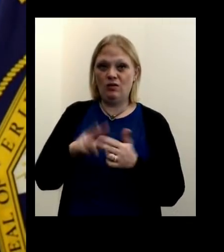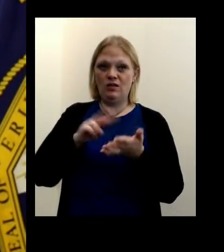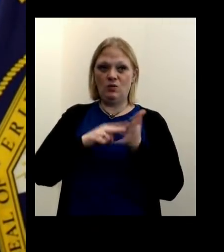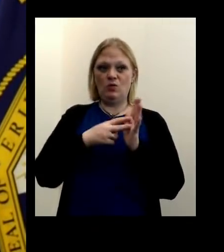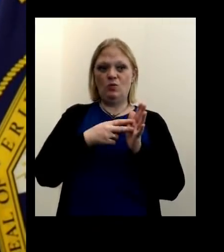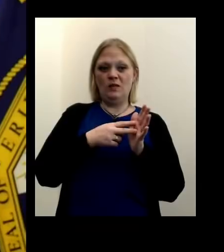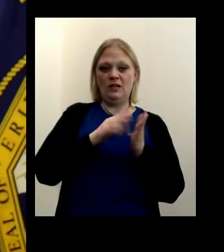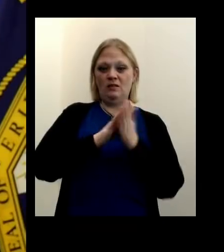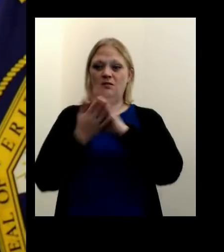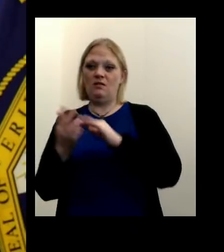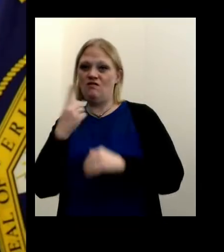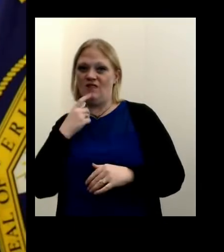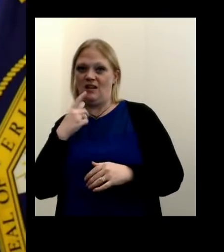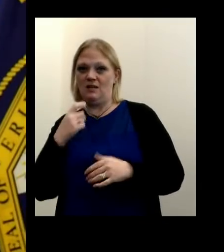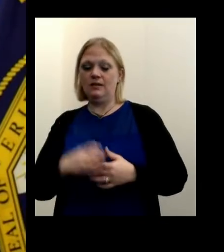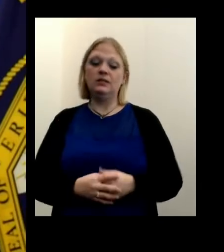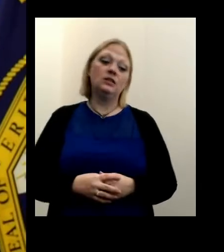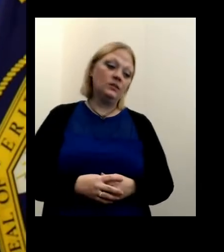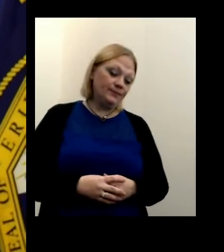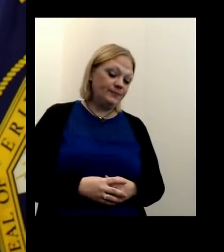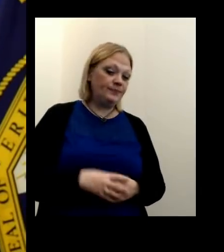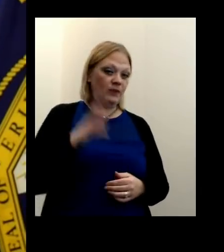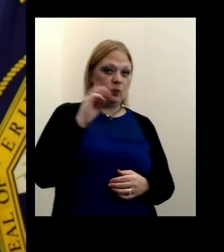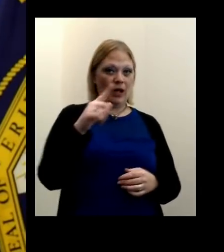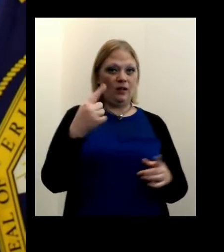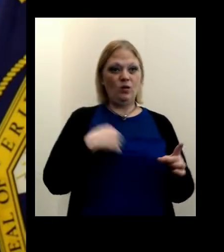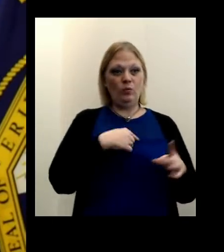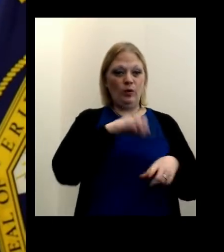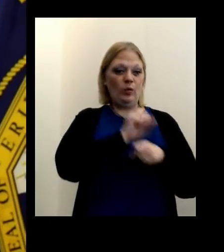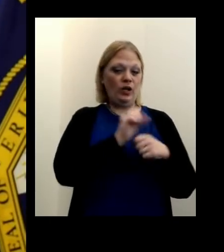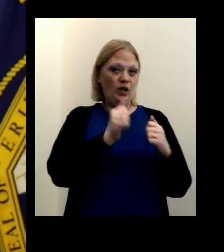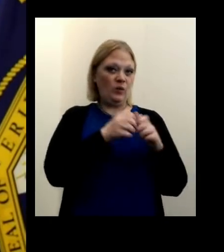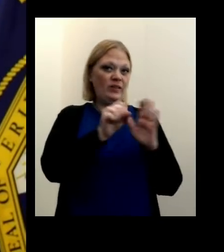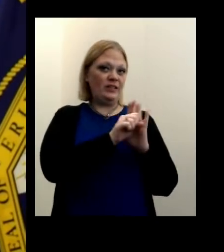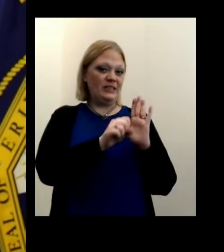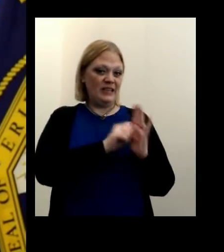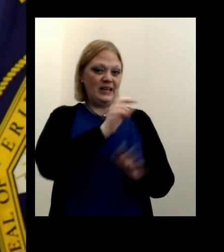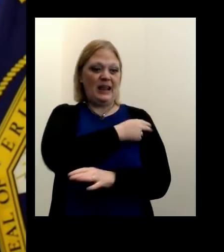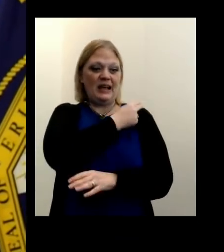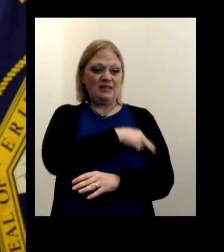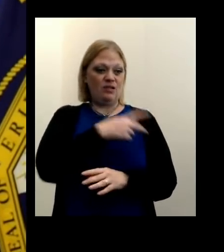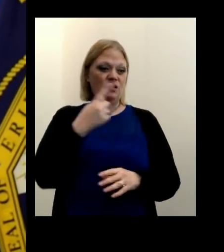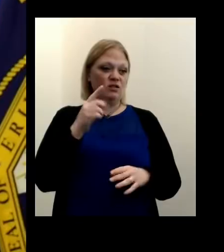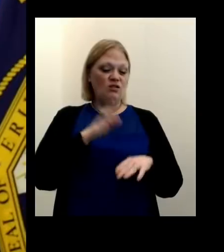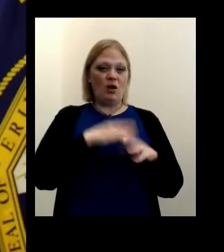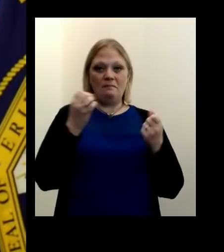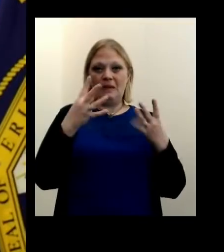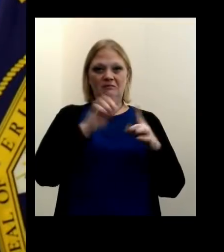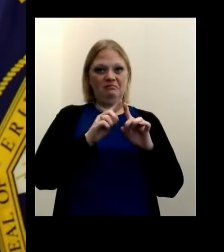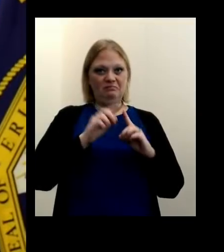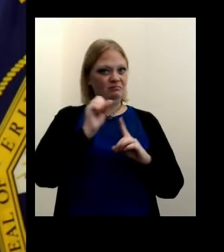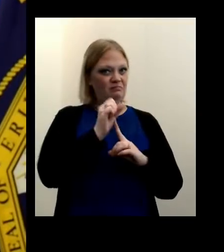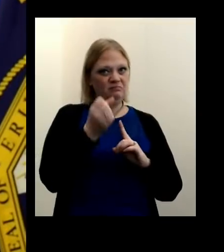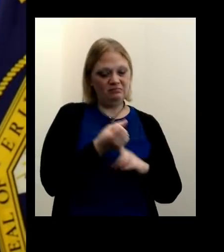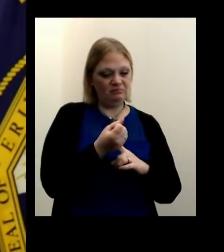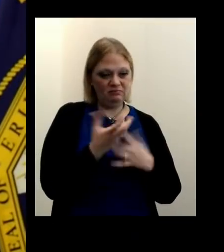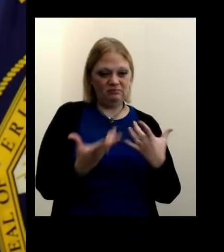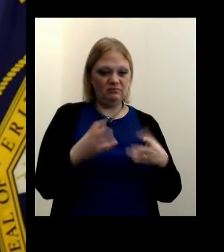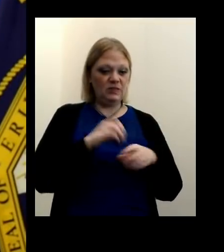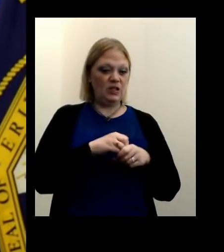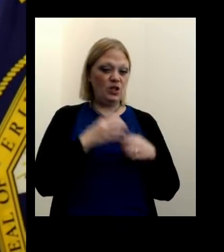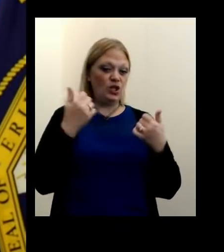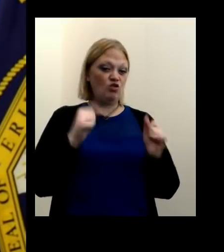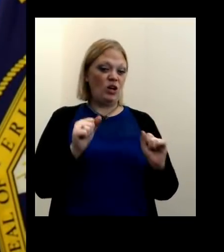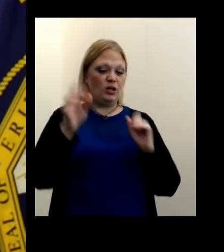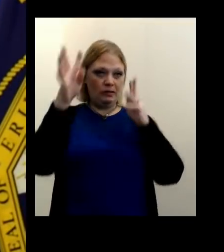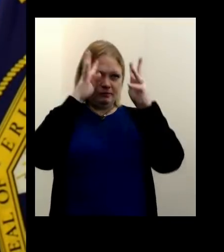zone? Well, we are working with the state and the hospitals on a number of situations, including trying to